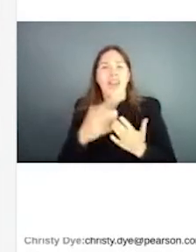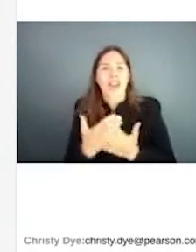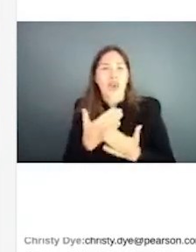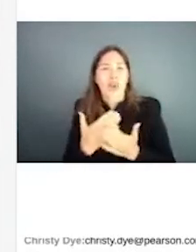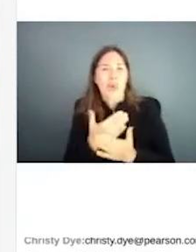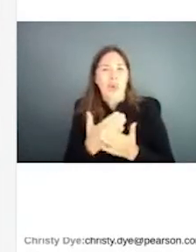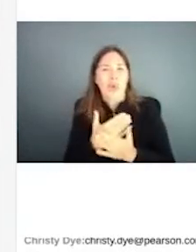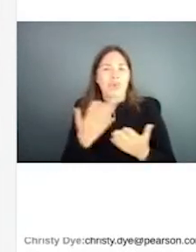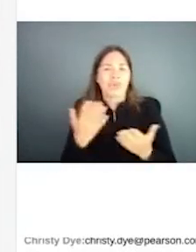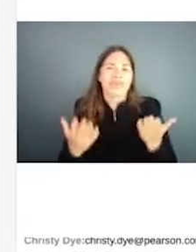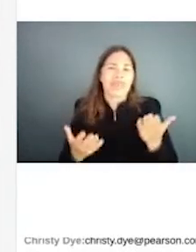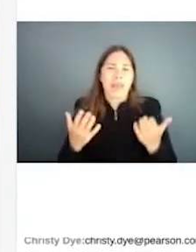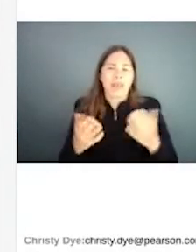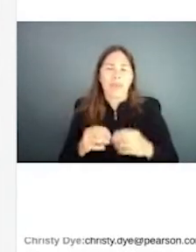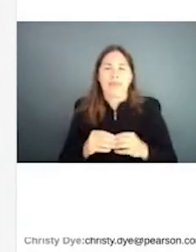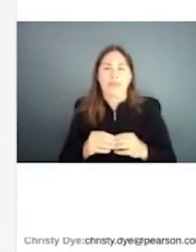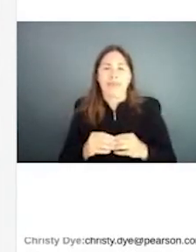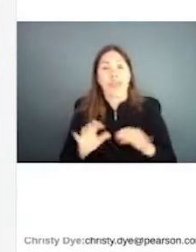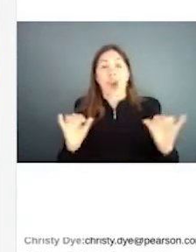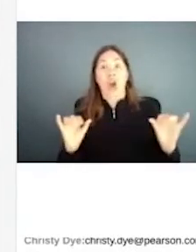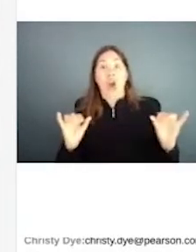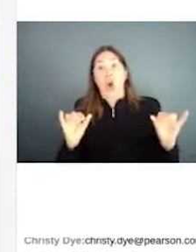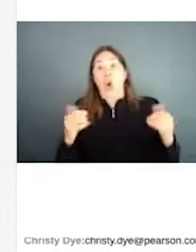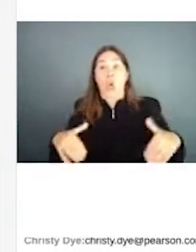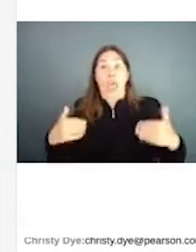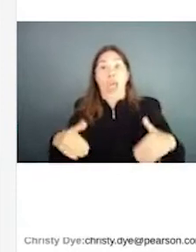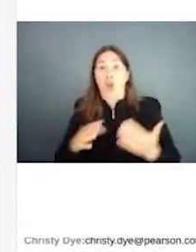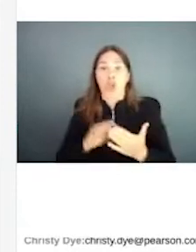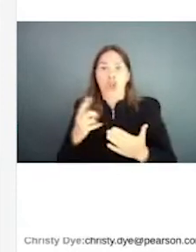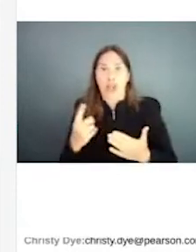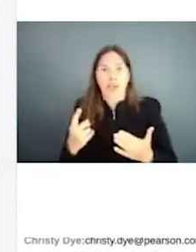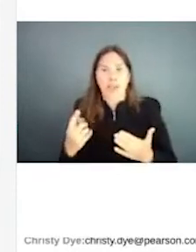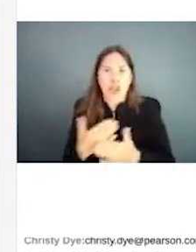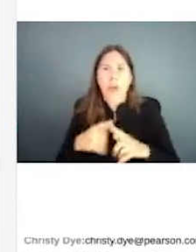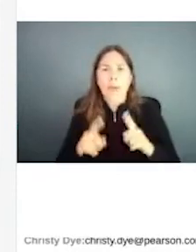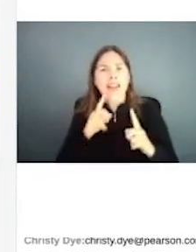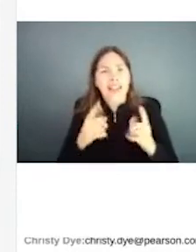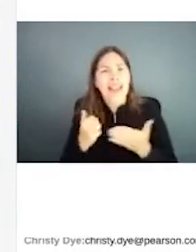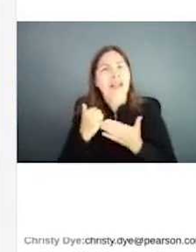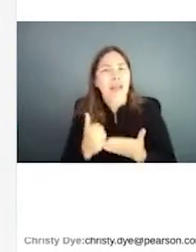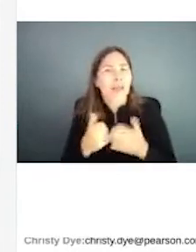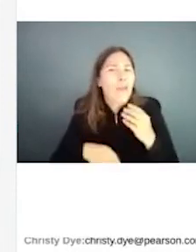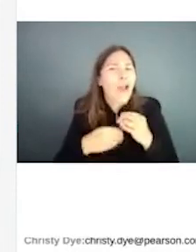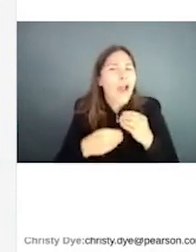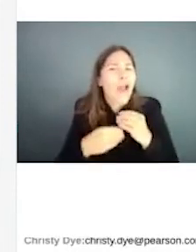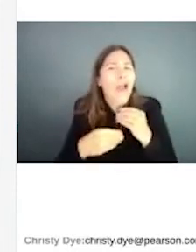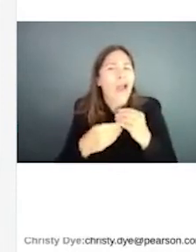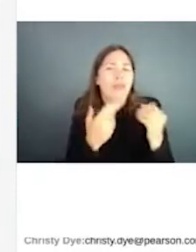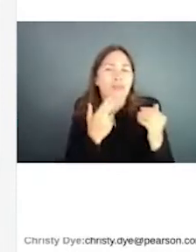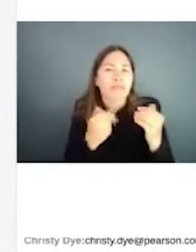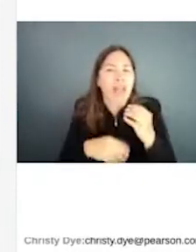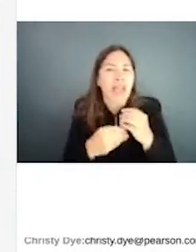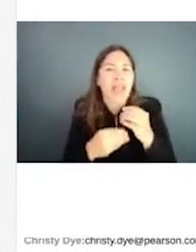be anything that's a revelation, but you can certainly help by adding to anything that might help. So those of you that